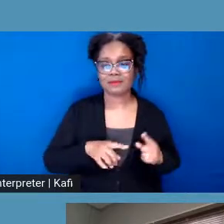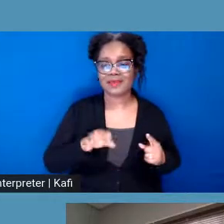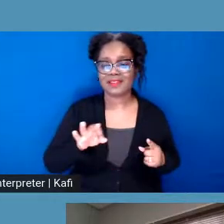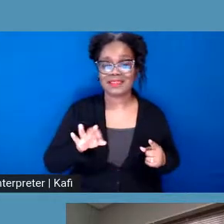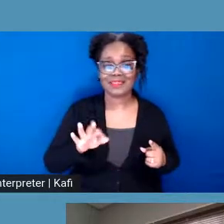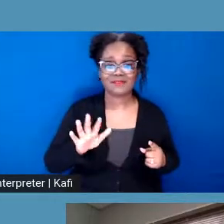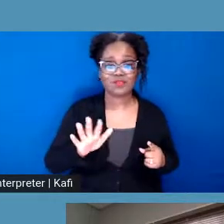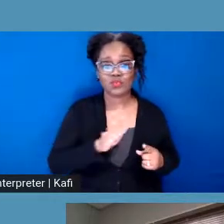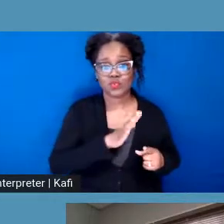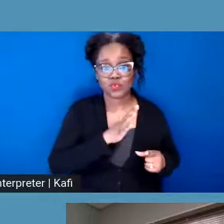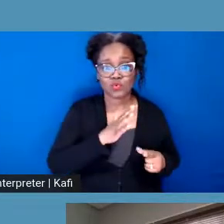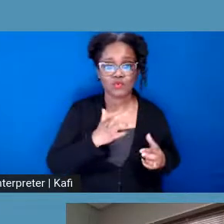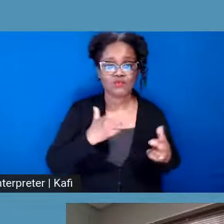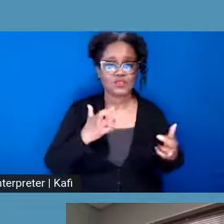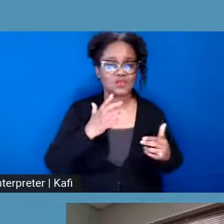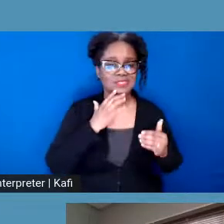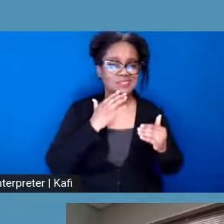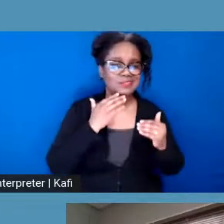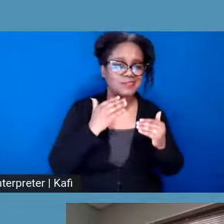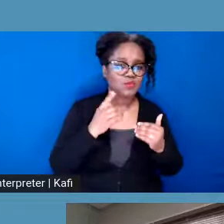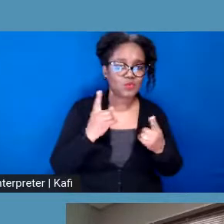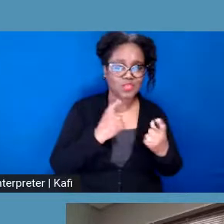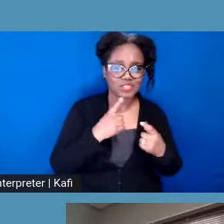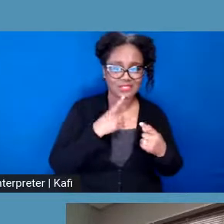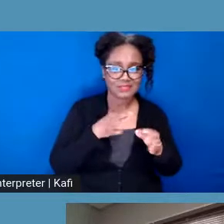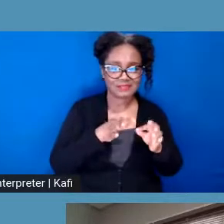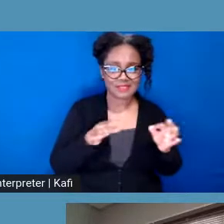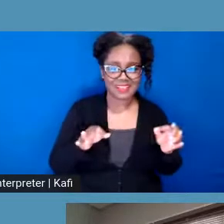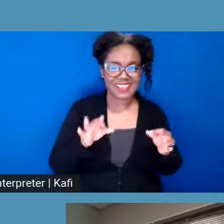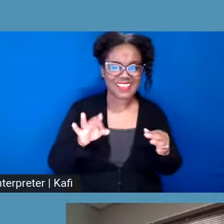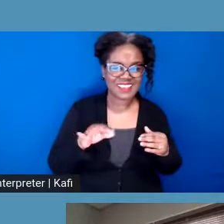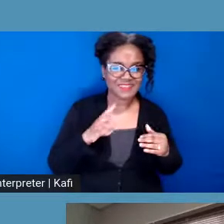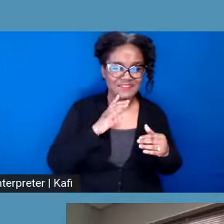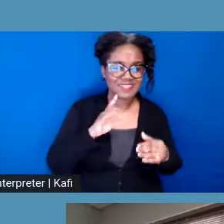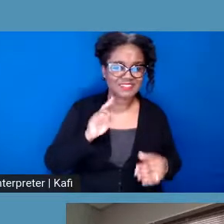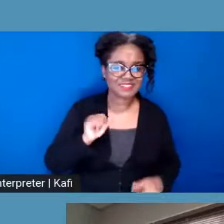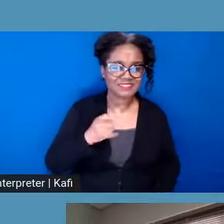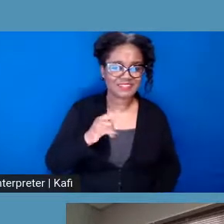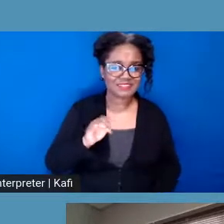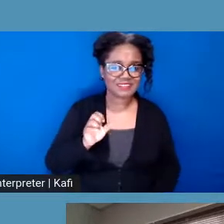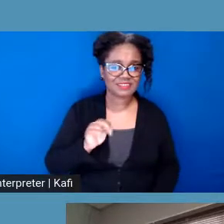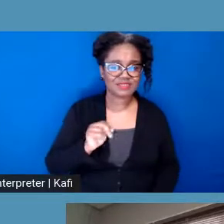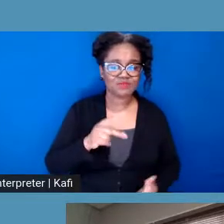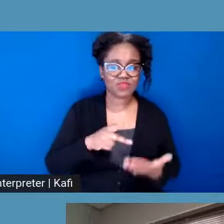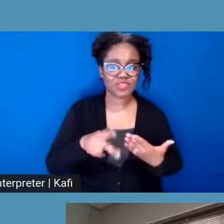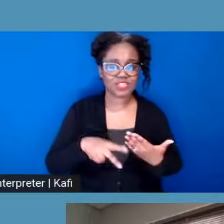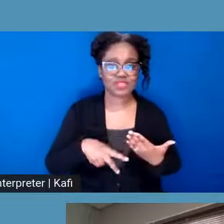first? So where should people start in a digitization project?